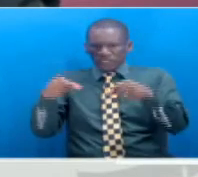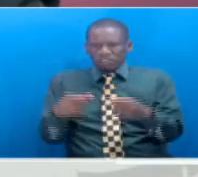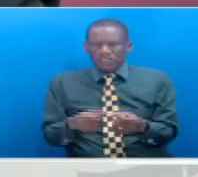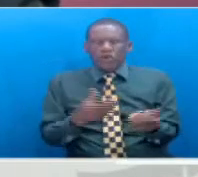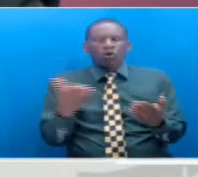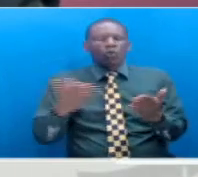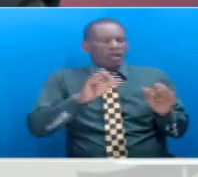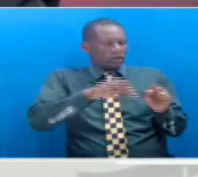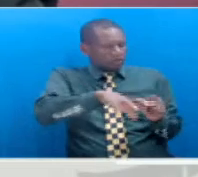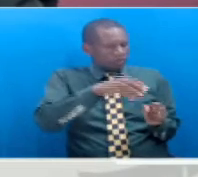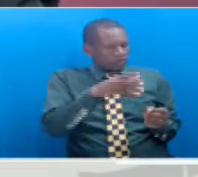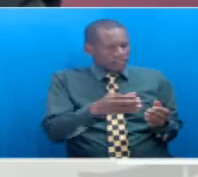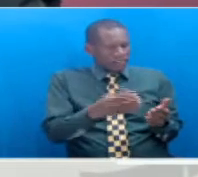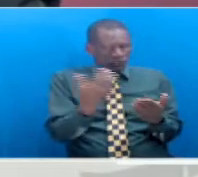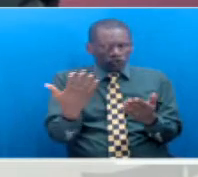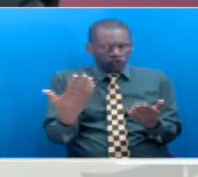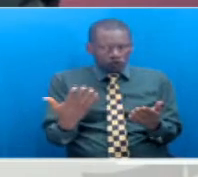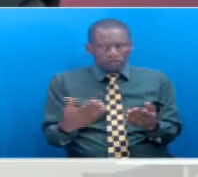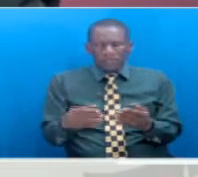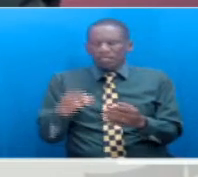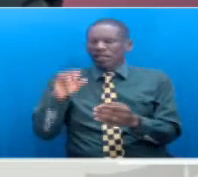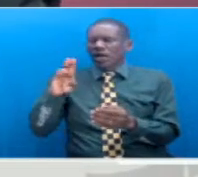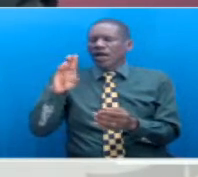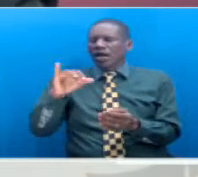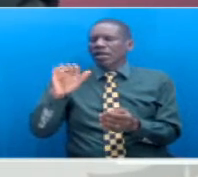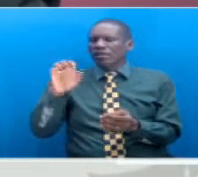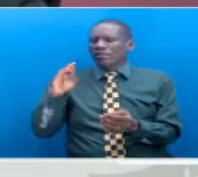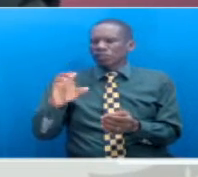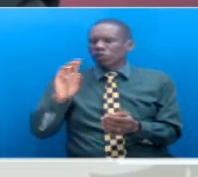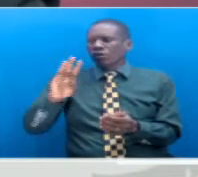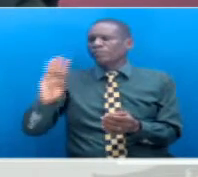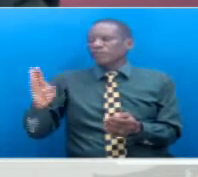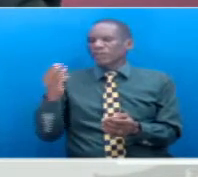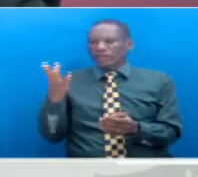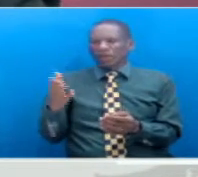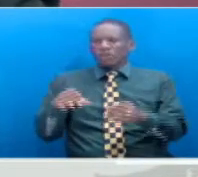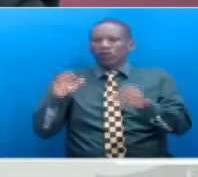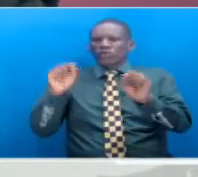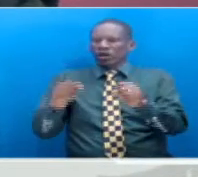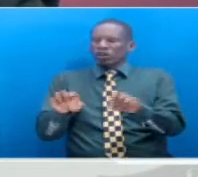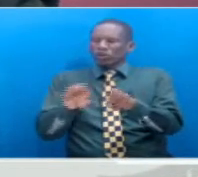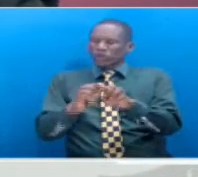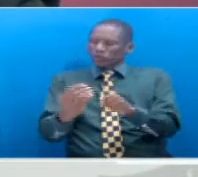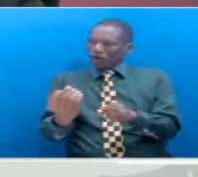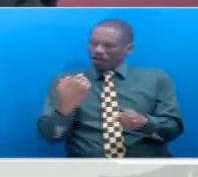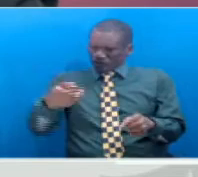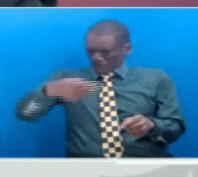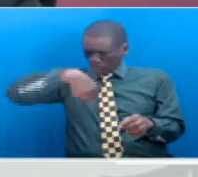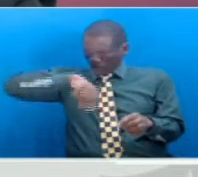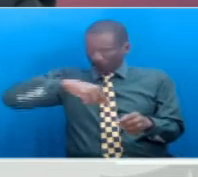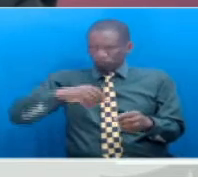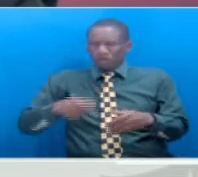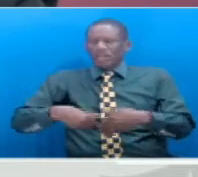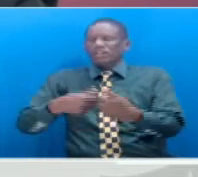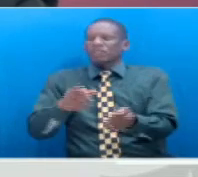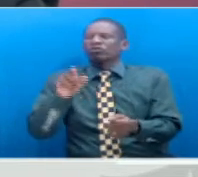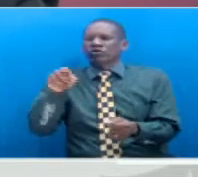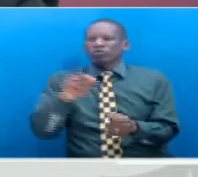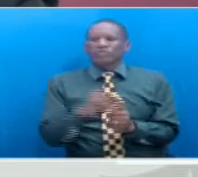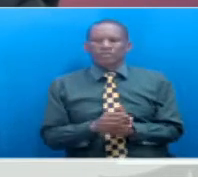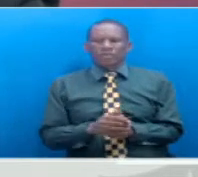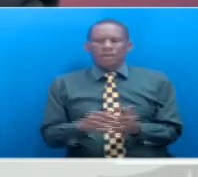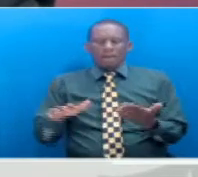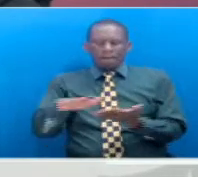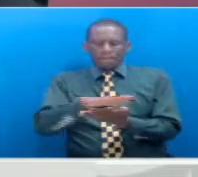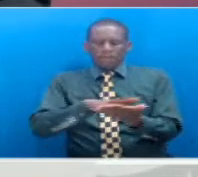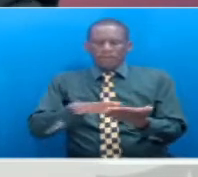we go to find it? At IEBC website, it is there, and you can also ask it of us, and we can give it to you. So